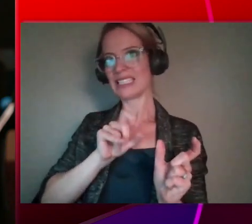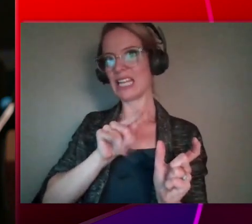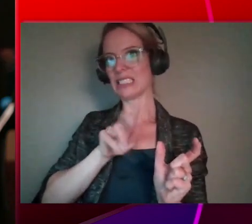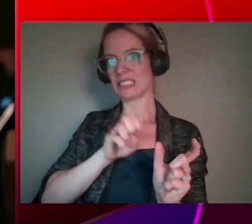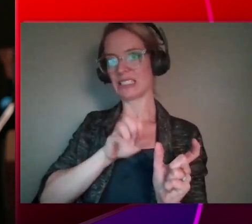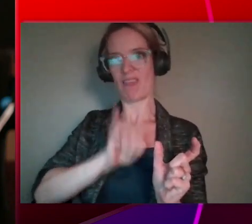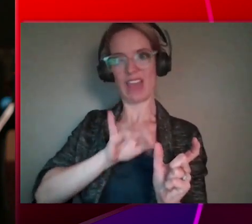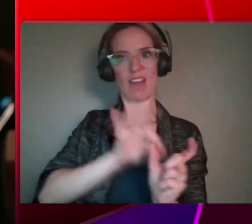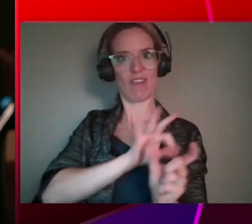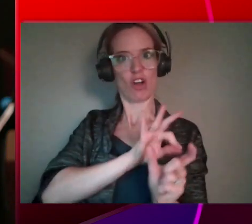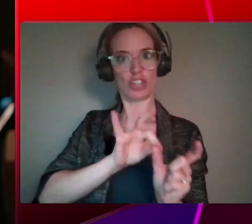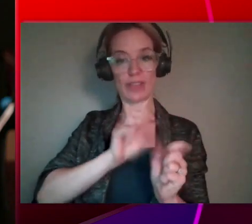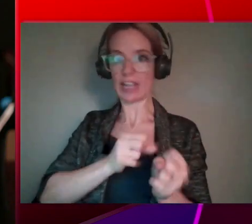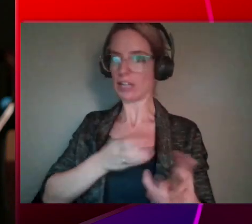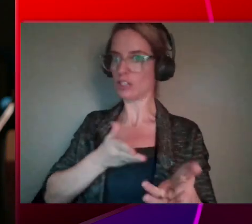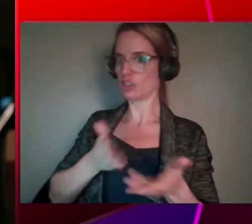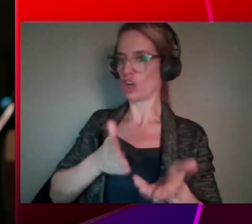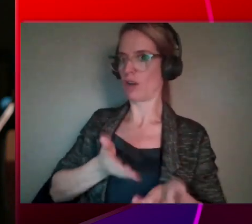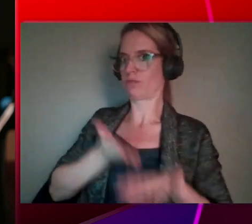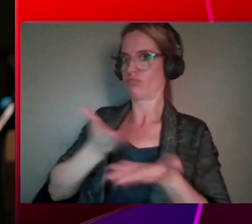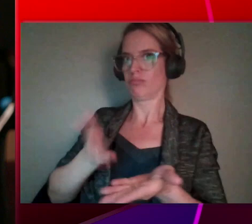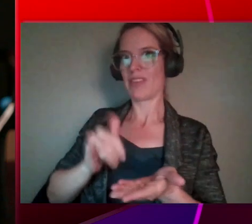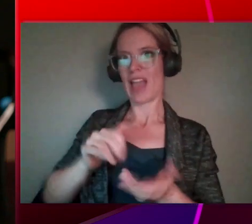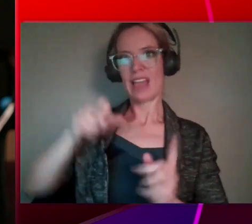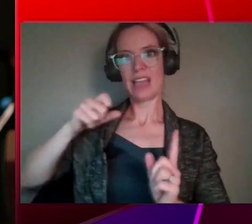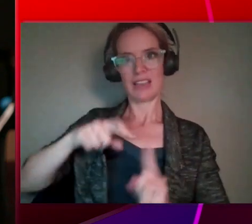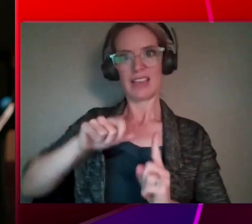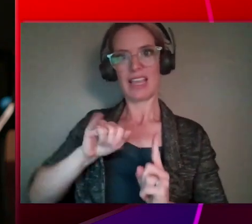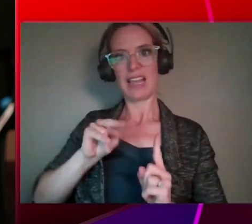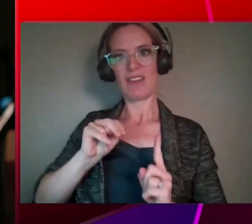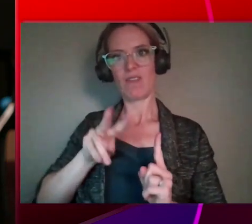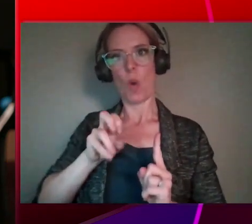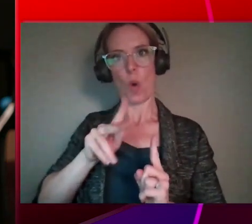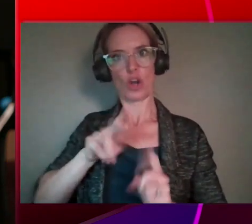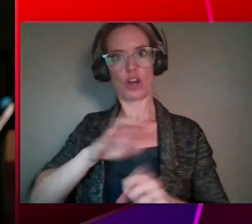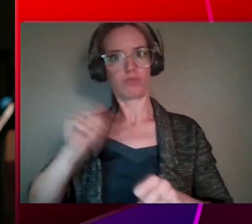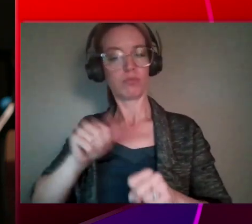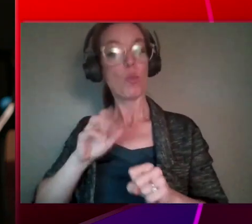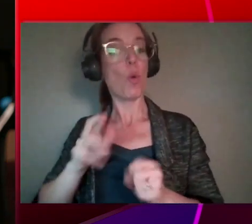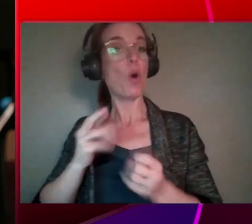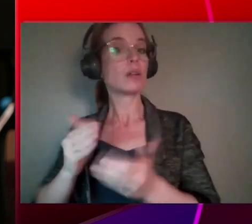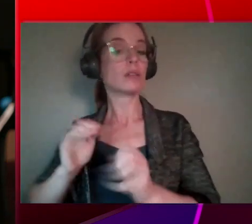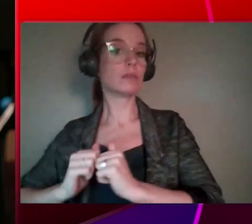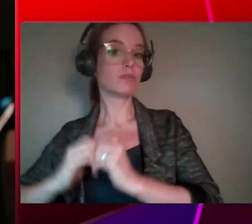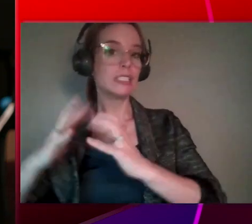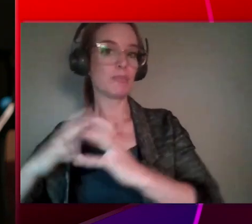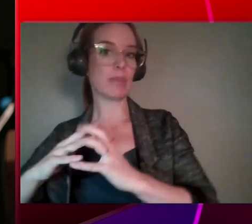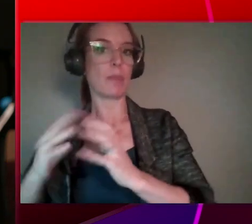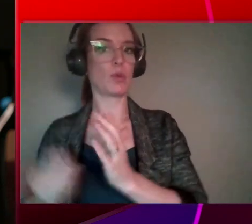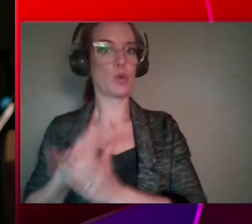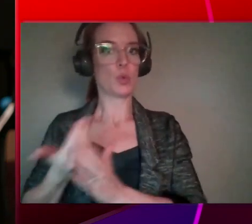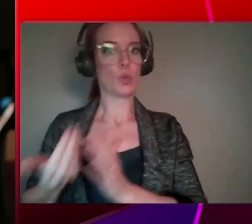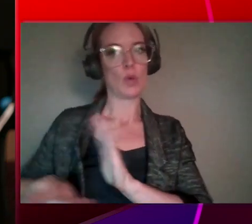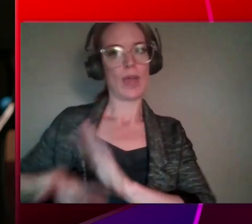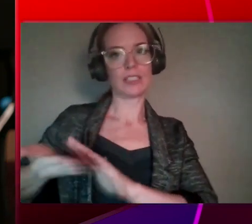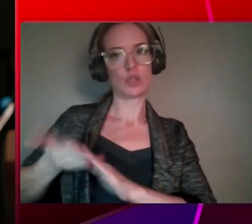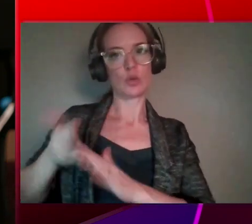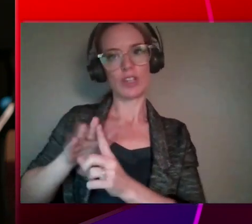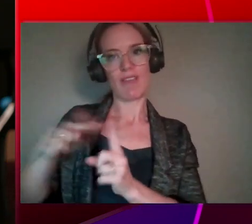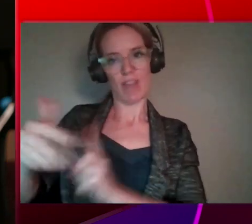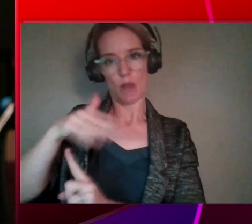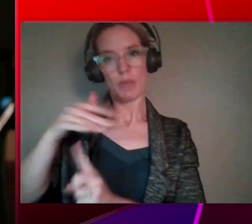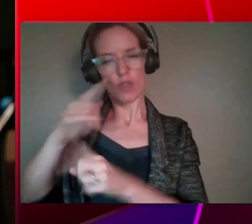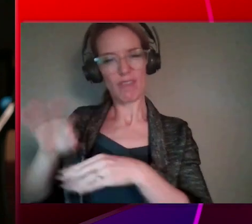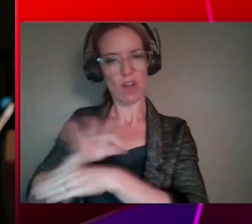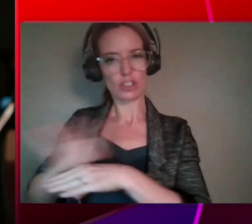invoke, or we need to spin up a new execution environment for the function, and that can traditionally take a